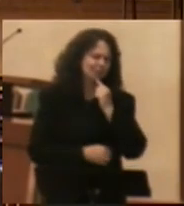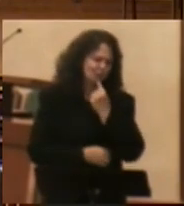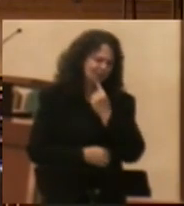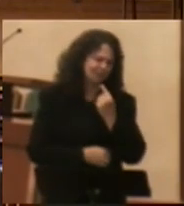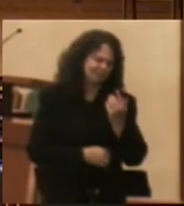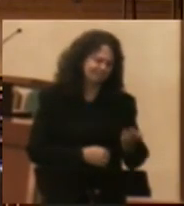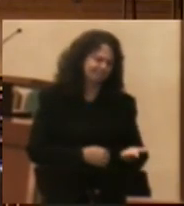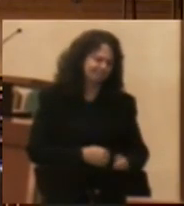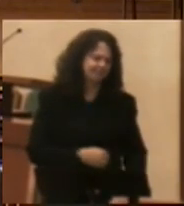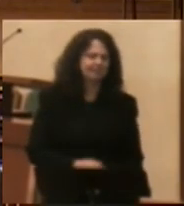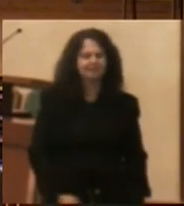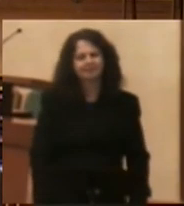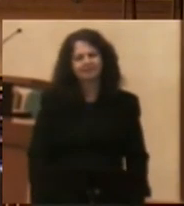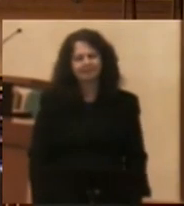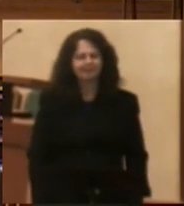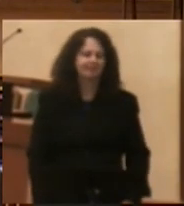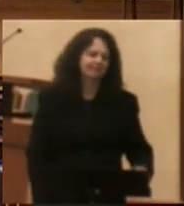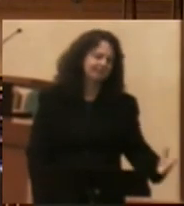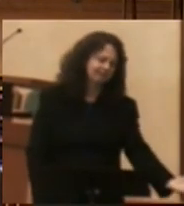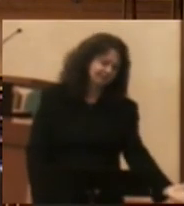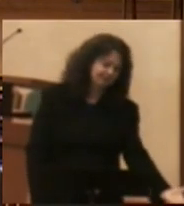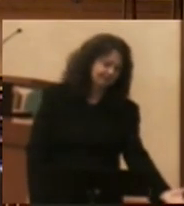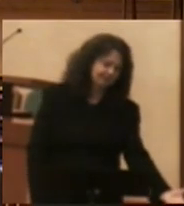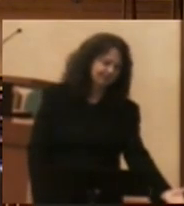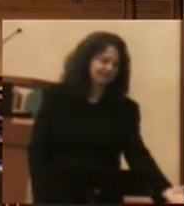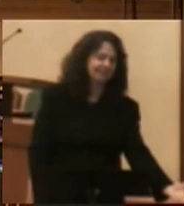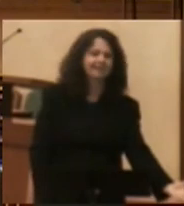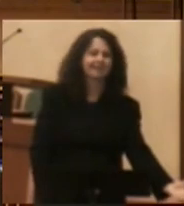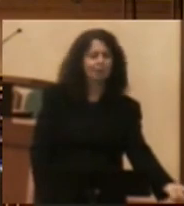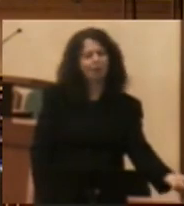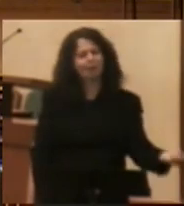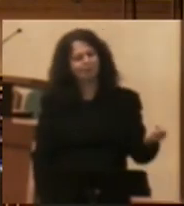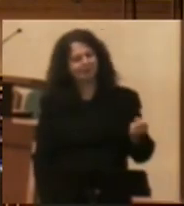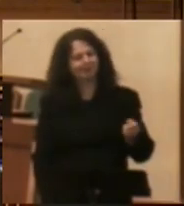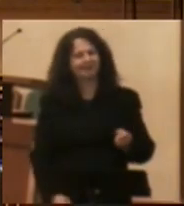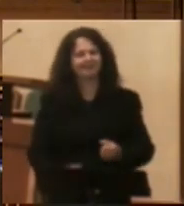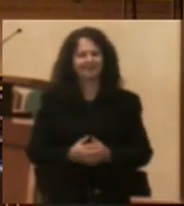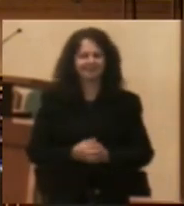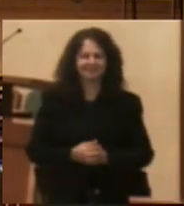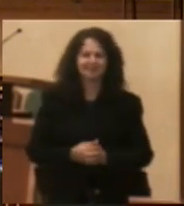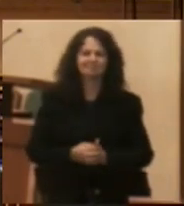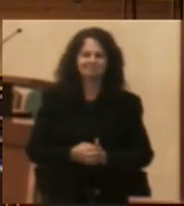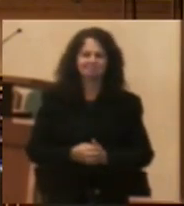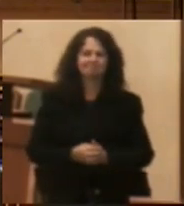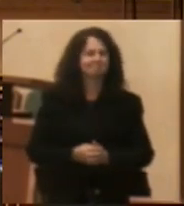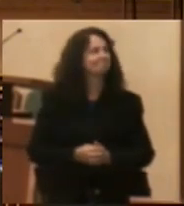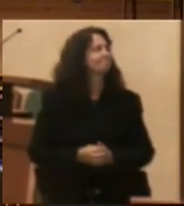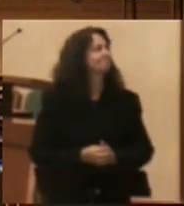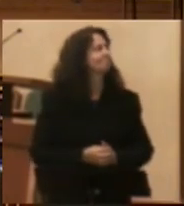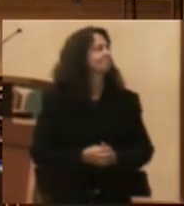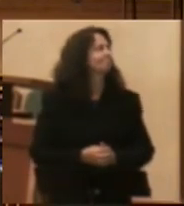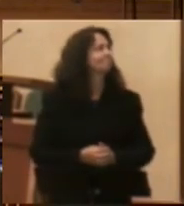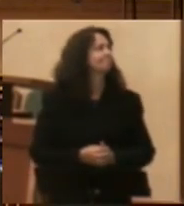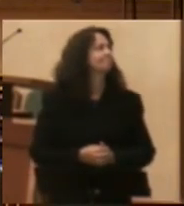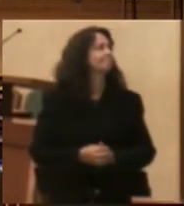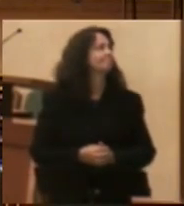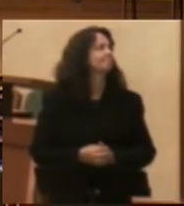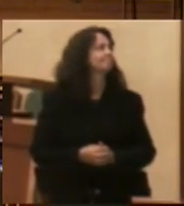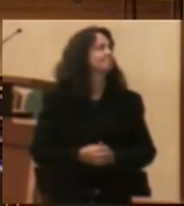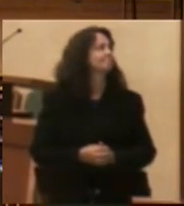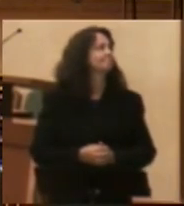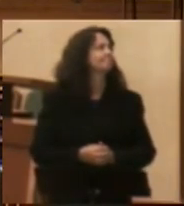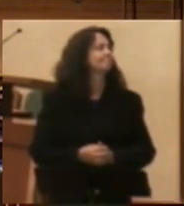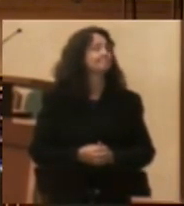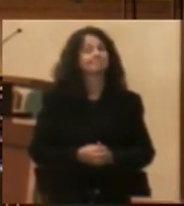As he reaches out his hand to save him from the raging waters, he